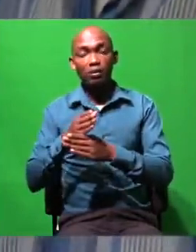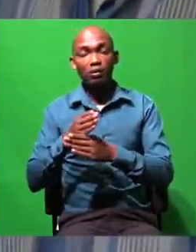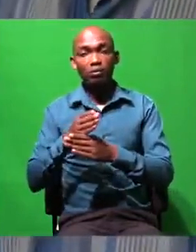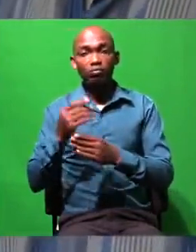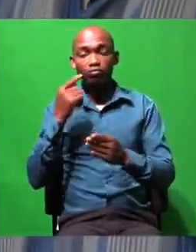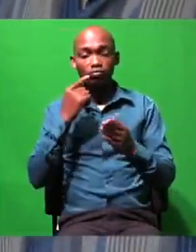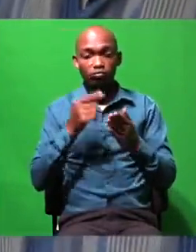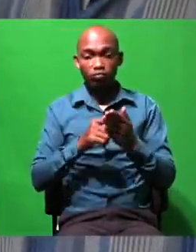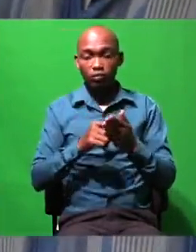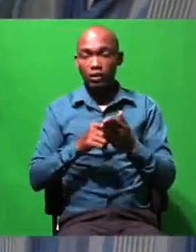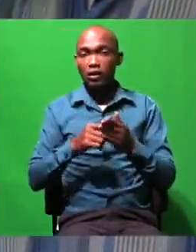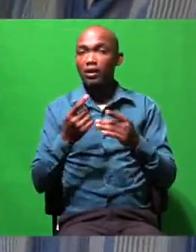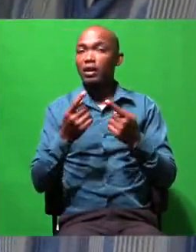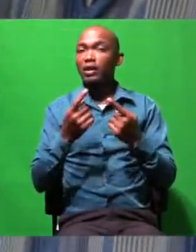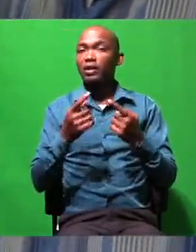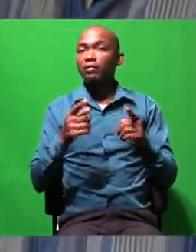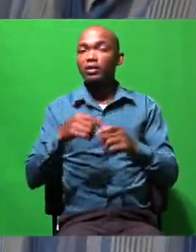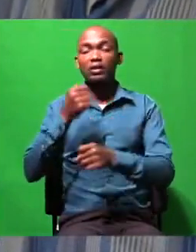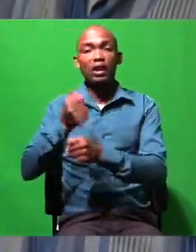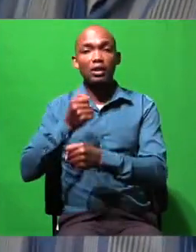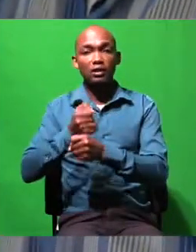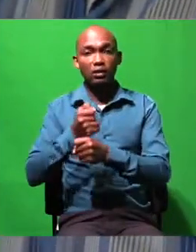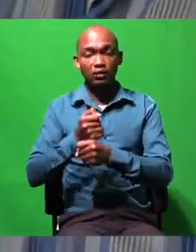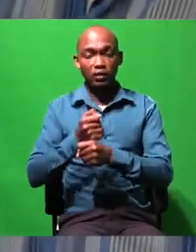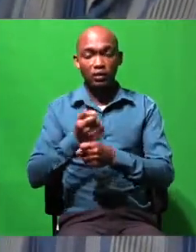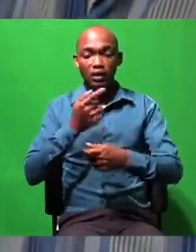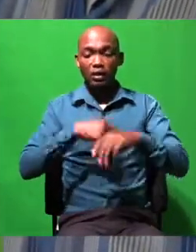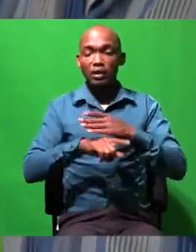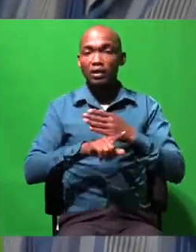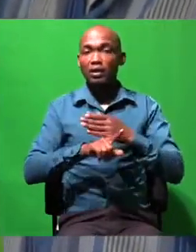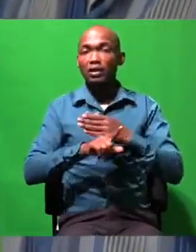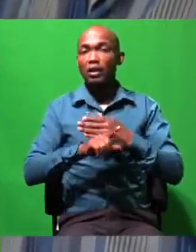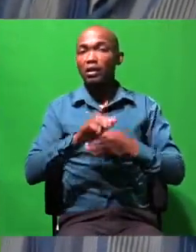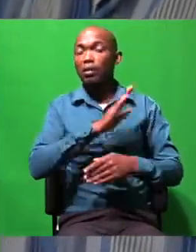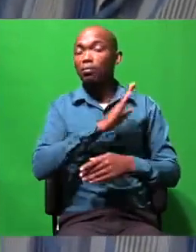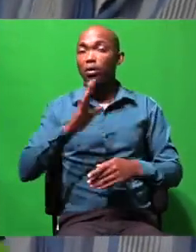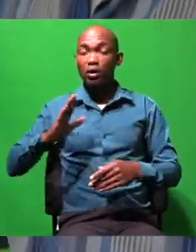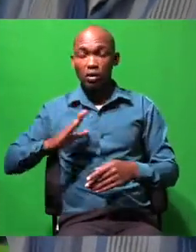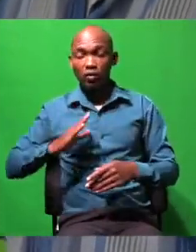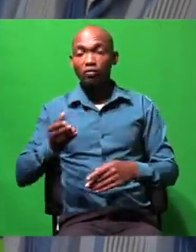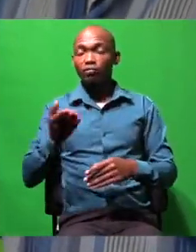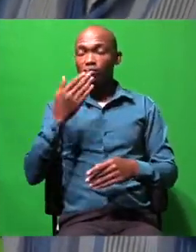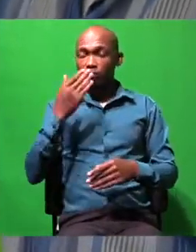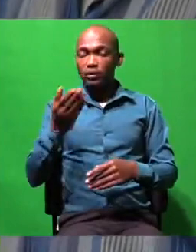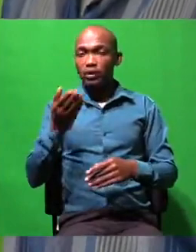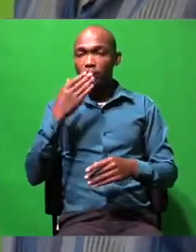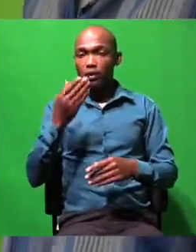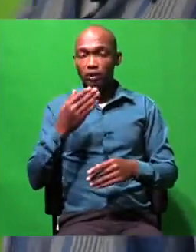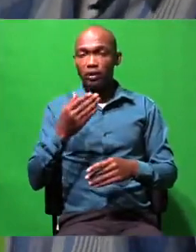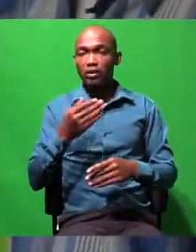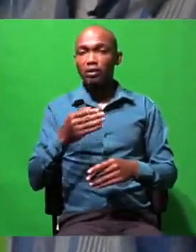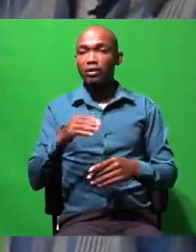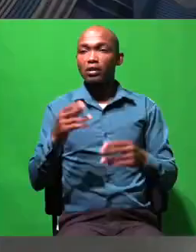example, the different activity going on in the body. For example, respiration,